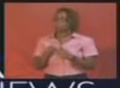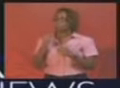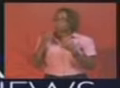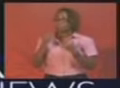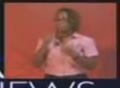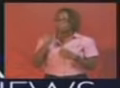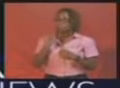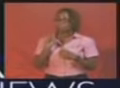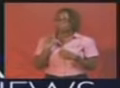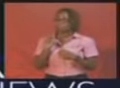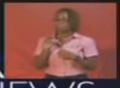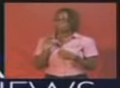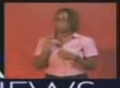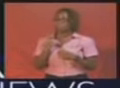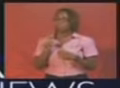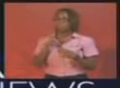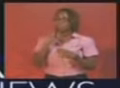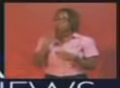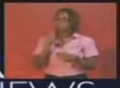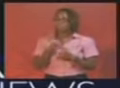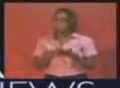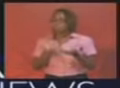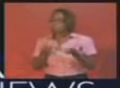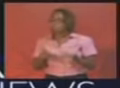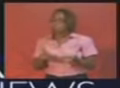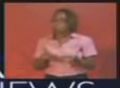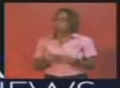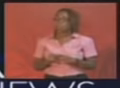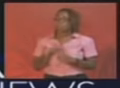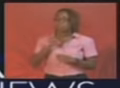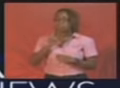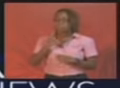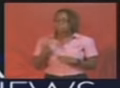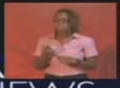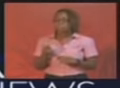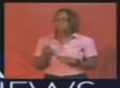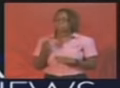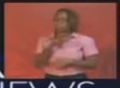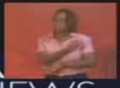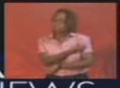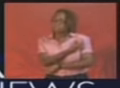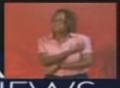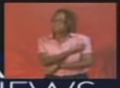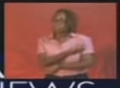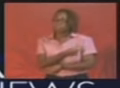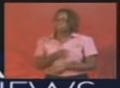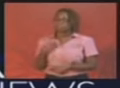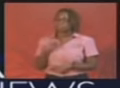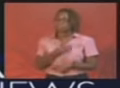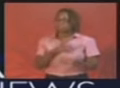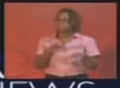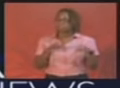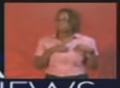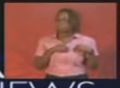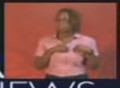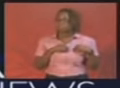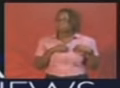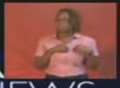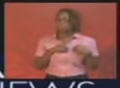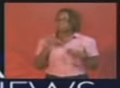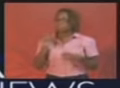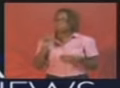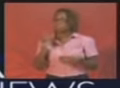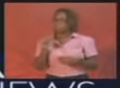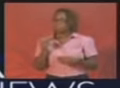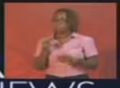what happened to the 2,000 vaccines that we got originally from Barbados. Can you tell us where they are